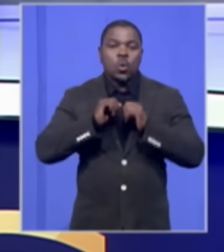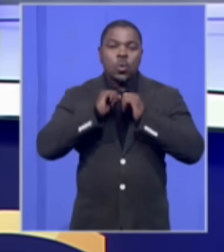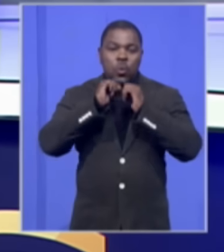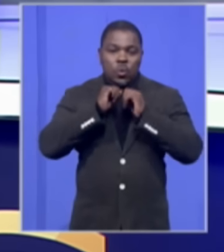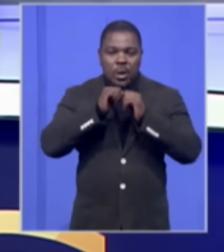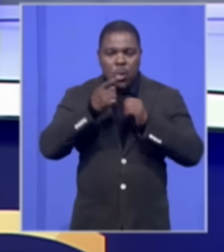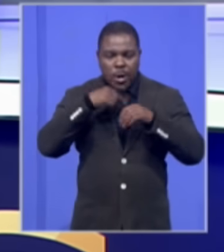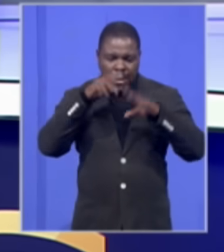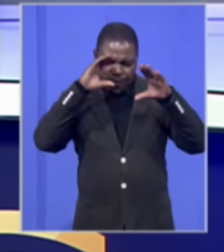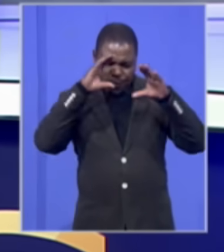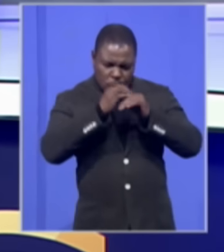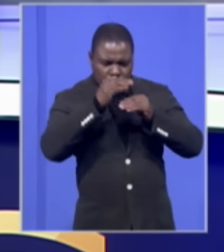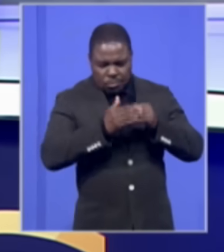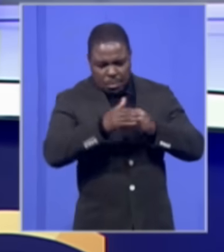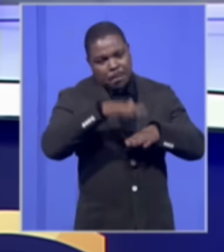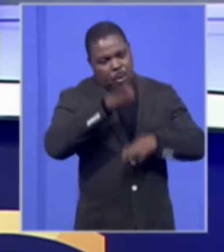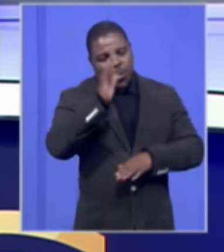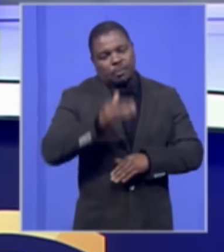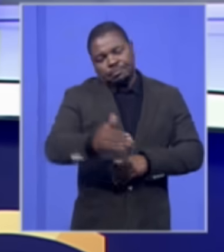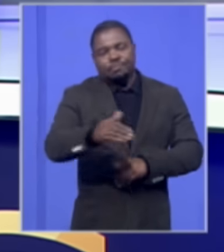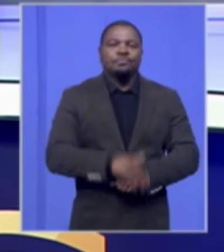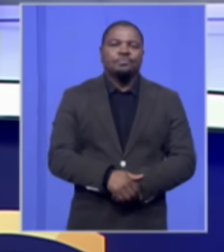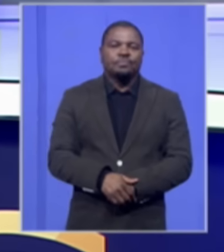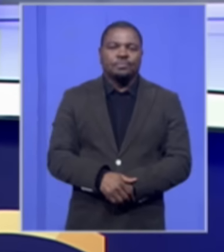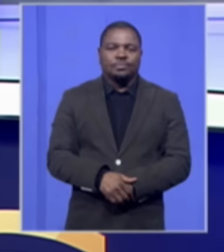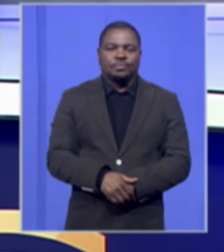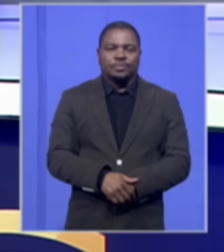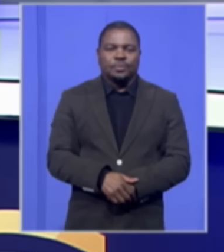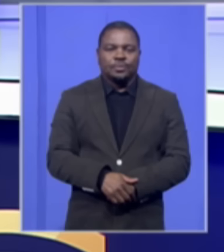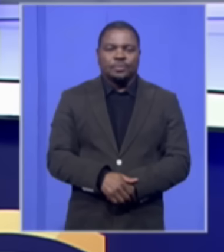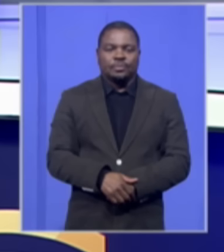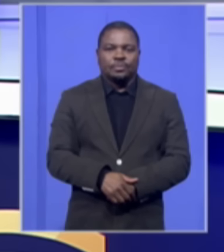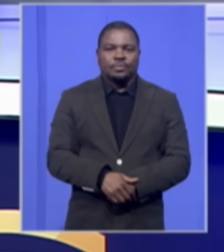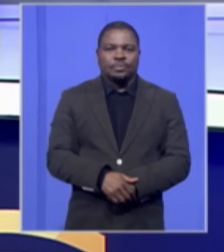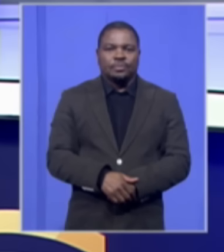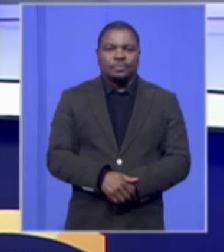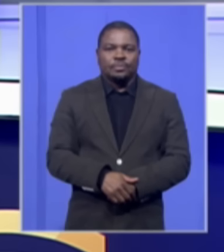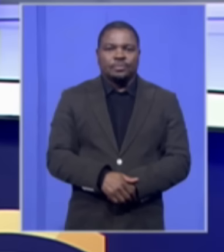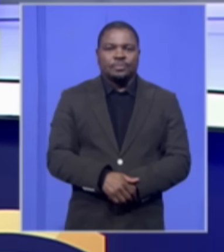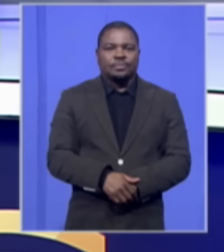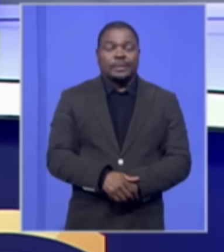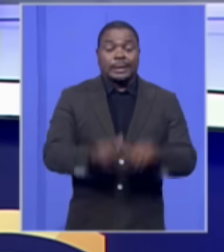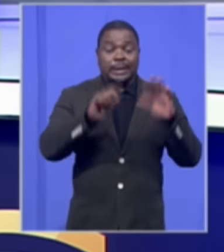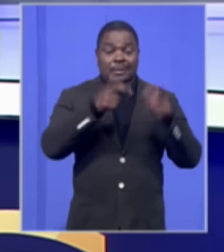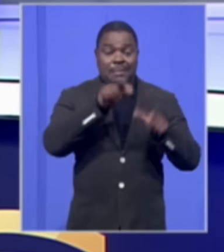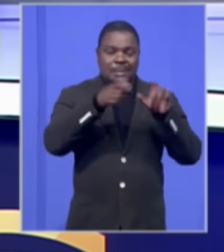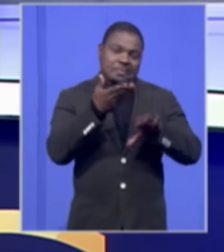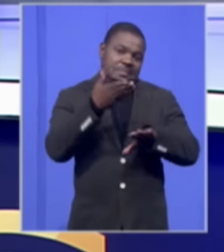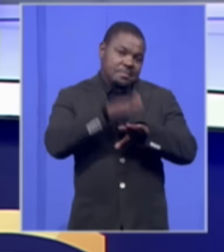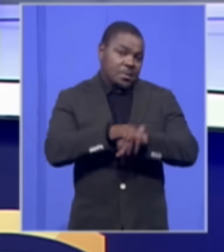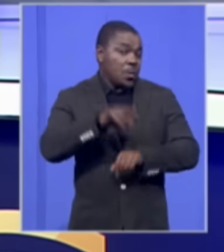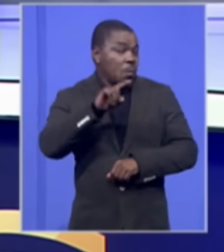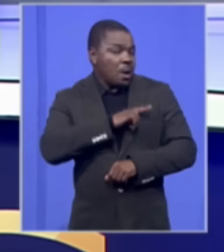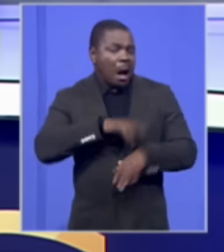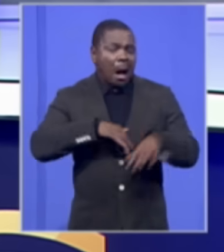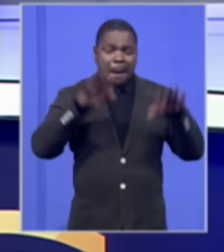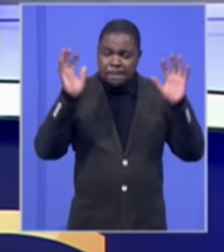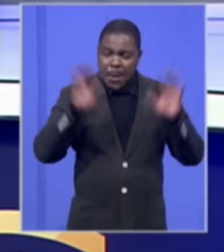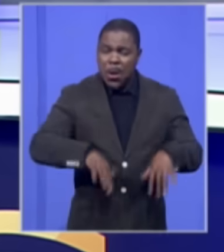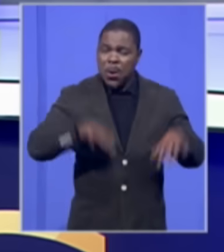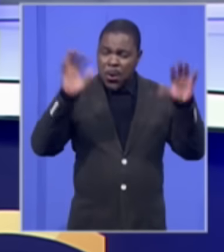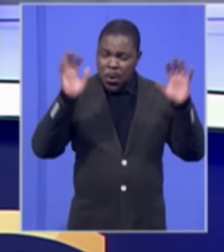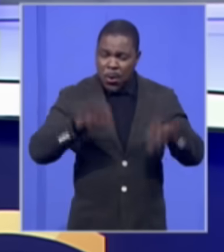beile temane ye leitlho ge nako e le gare batamela. Batho ba šupa ba tlhokafetše ka lebaka la mafula ga ba